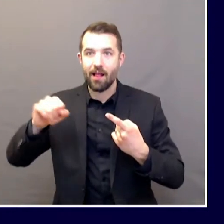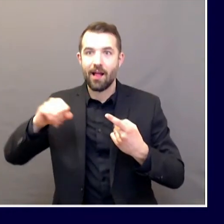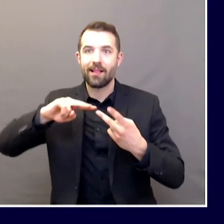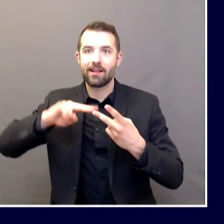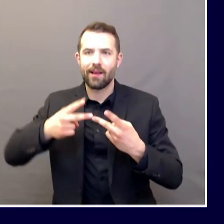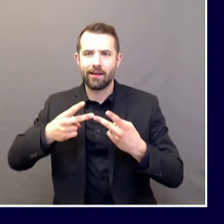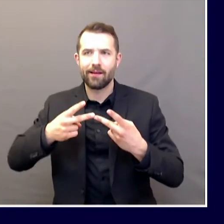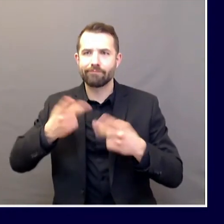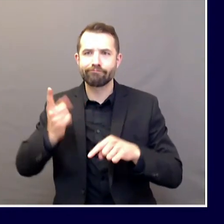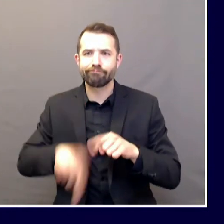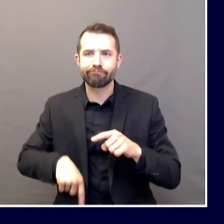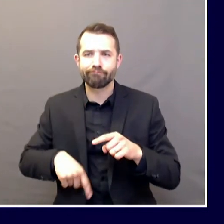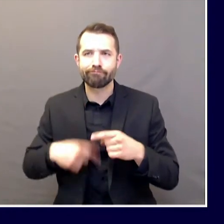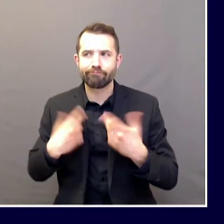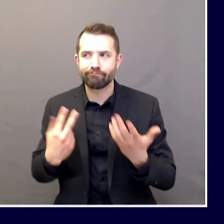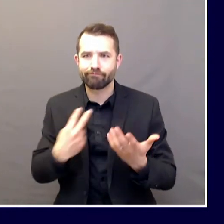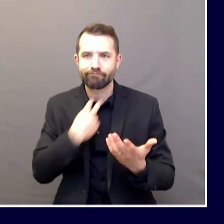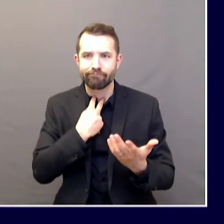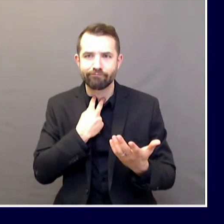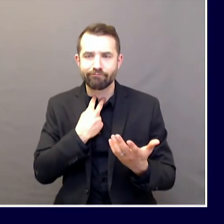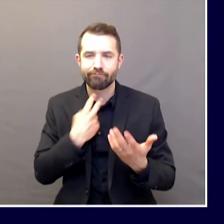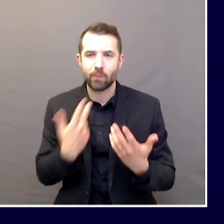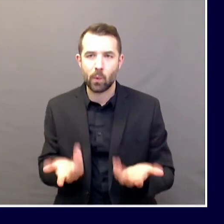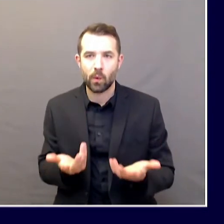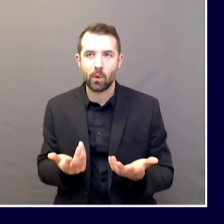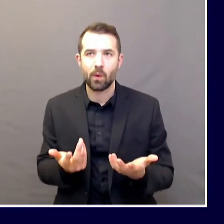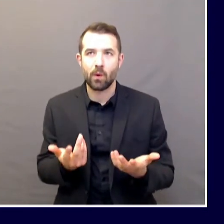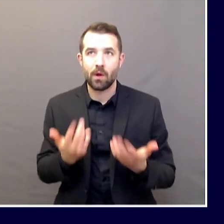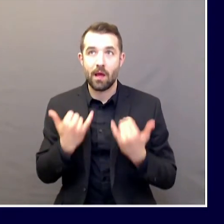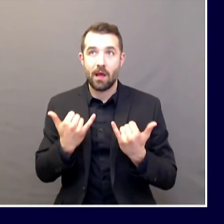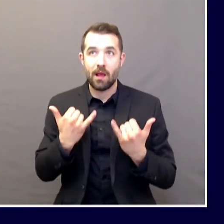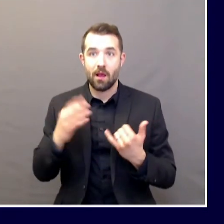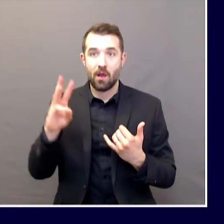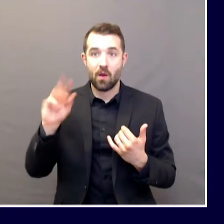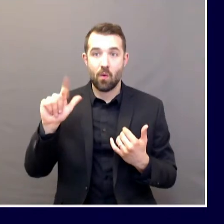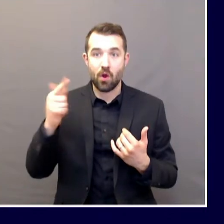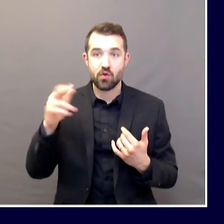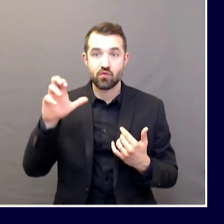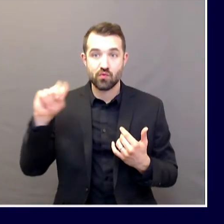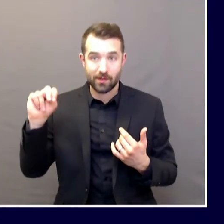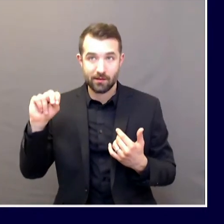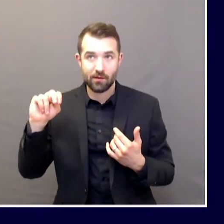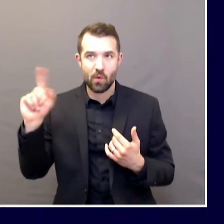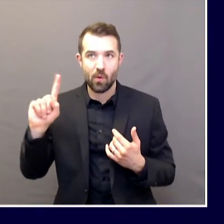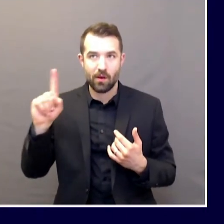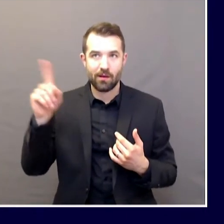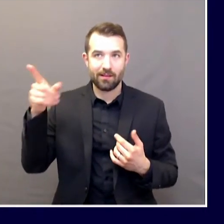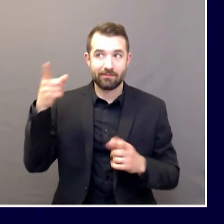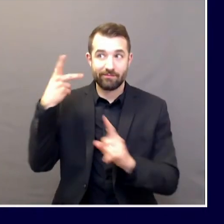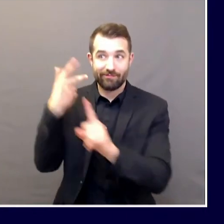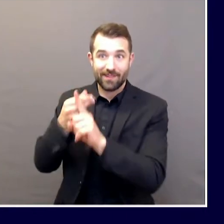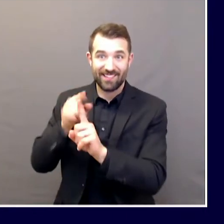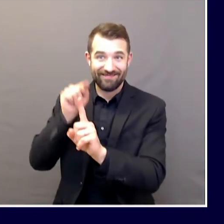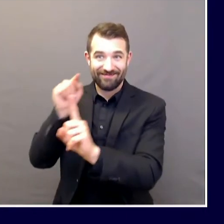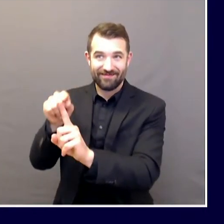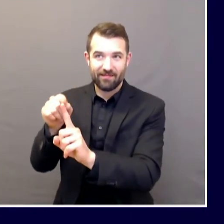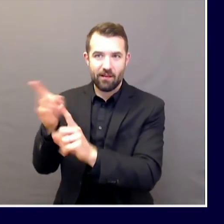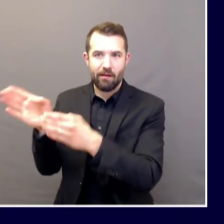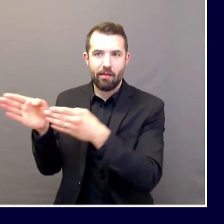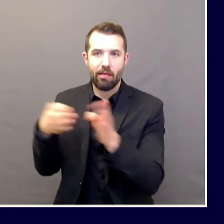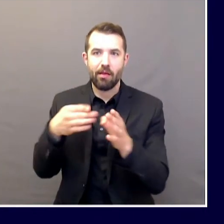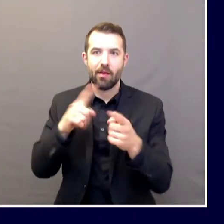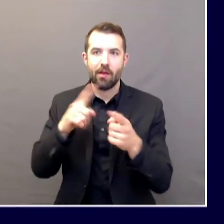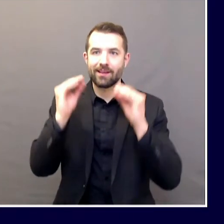Walgreens. Apparently now that Walgreens is kind of focused on vaccinating teachers, which he's not a teacher. And so they've